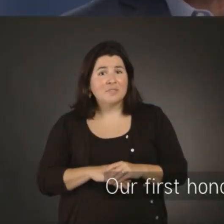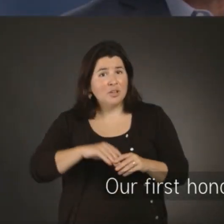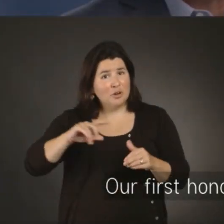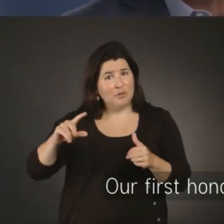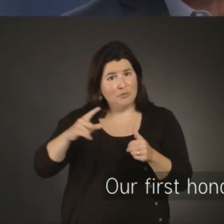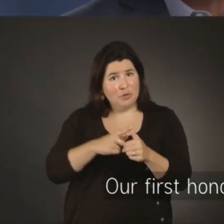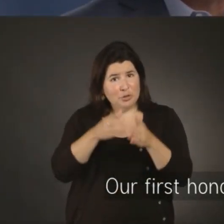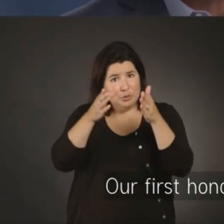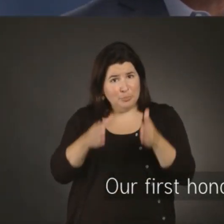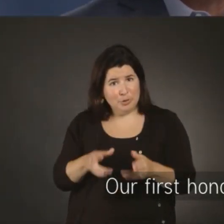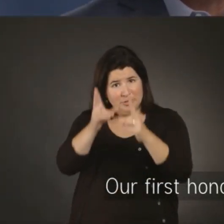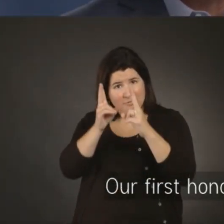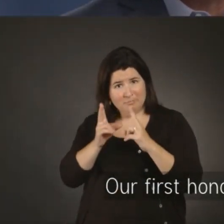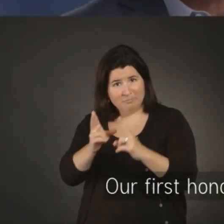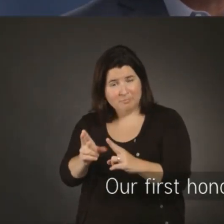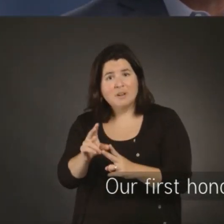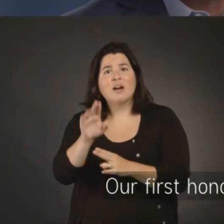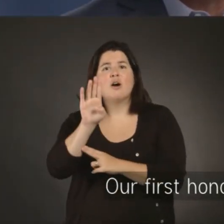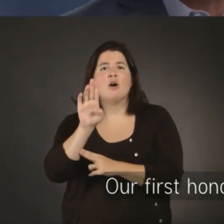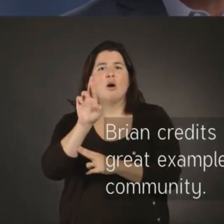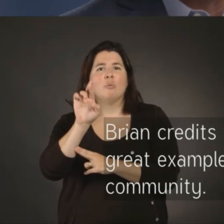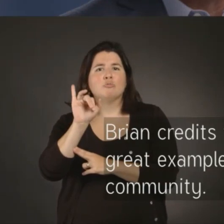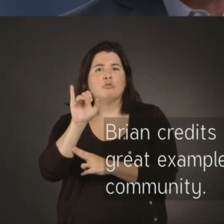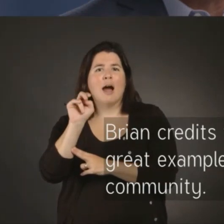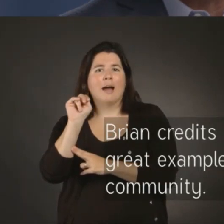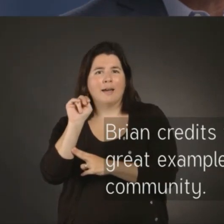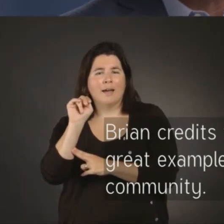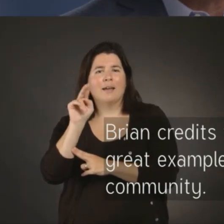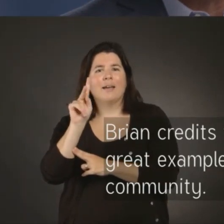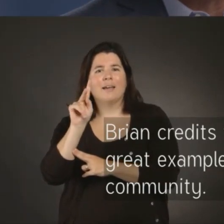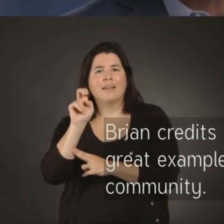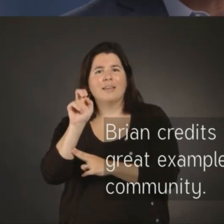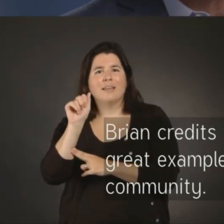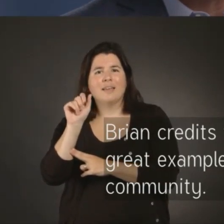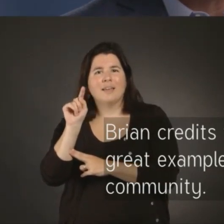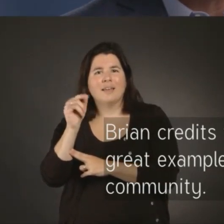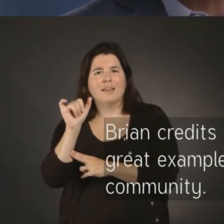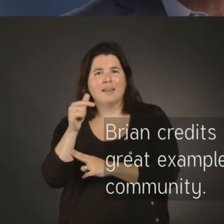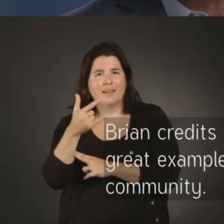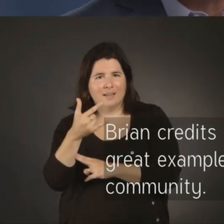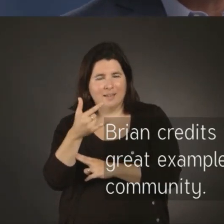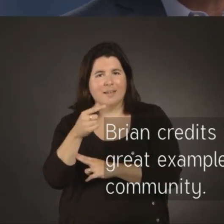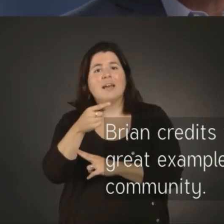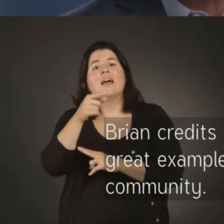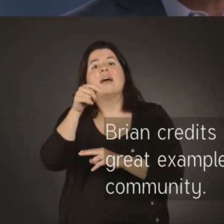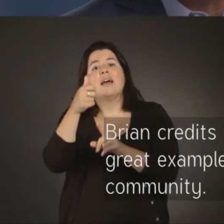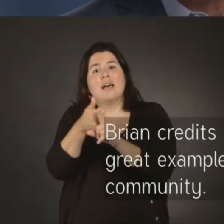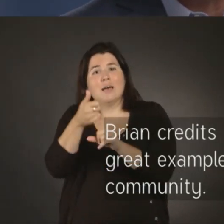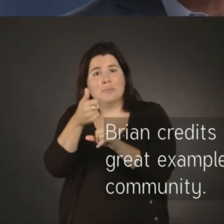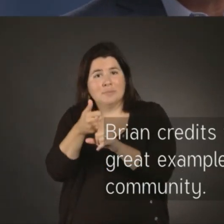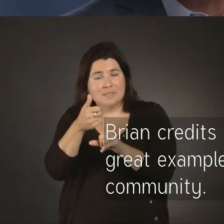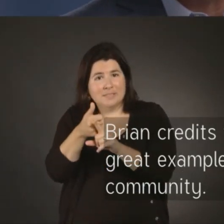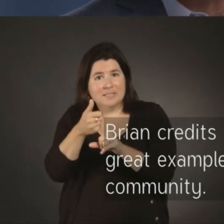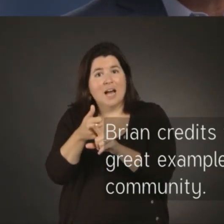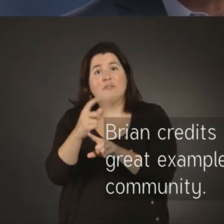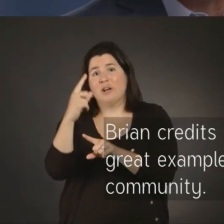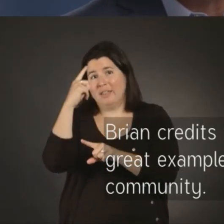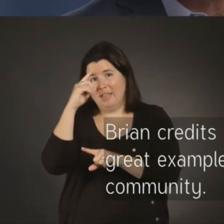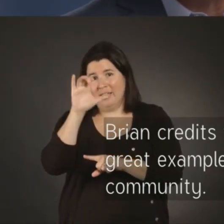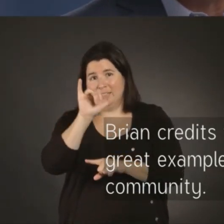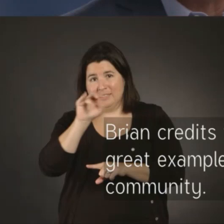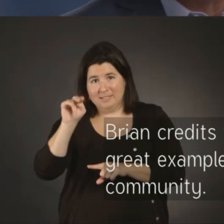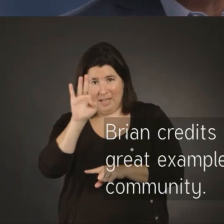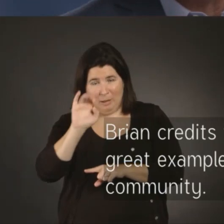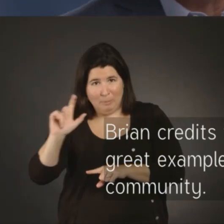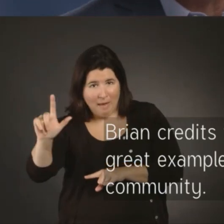Our first honoree this evening is Brian Keating. Brian credits the Cincinnati Bell leadership team with setting a great example